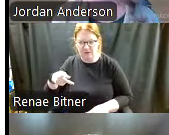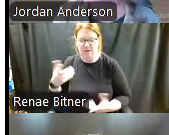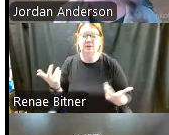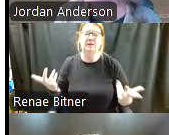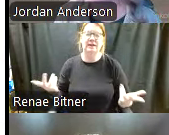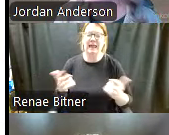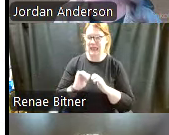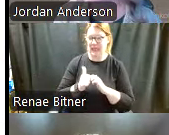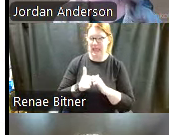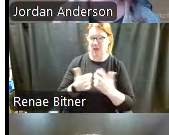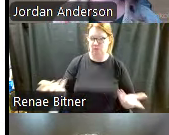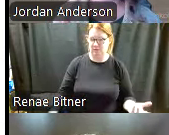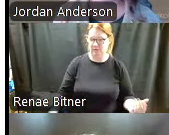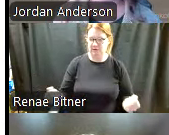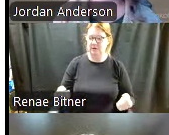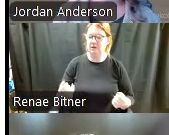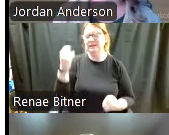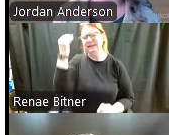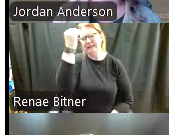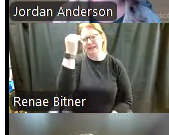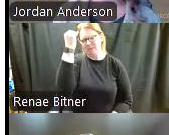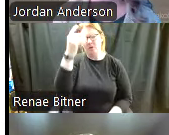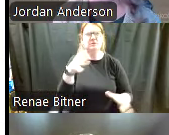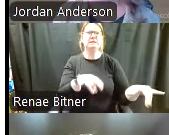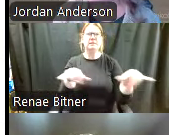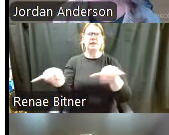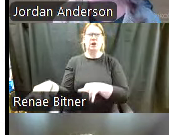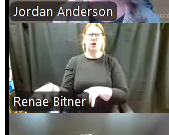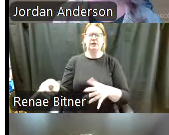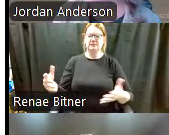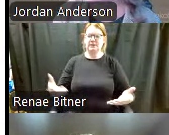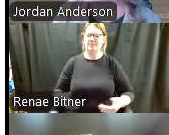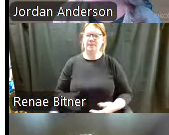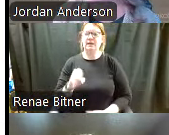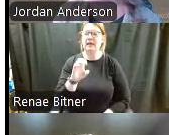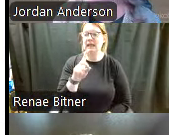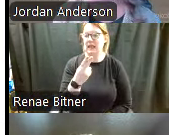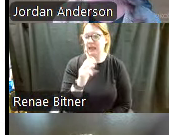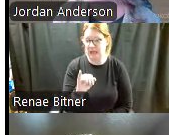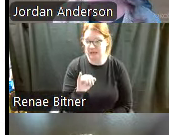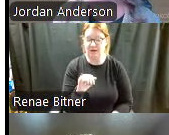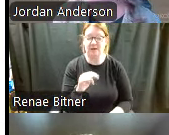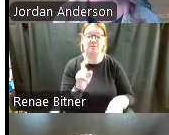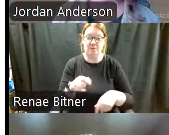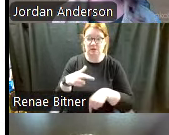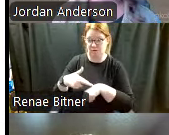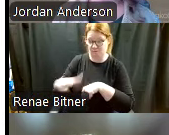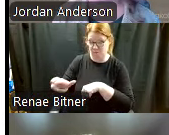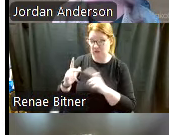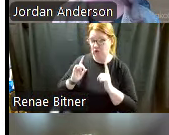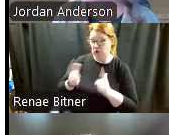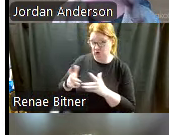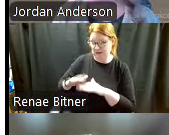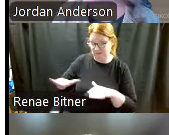So you know, just to kind of think about some of the similarities, EHDI must refer children to early intervention and the